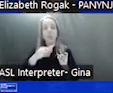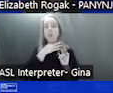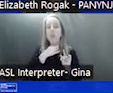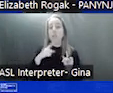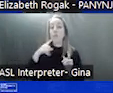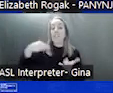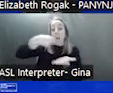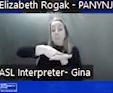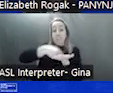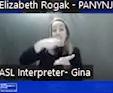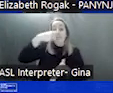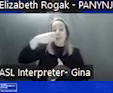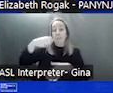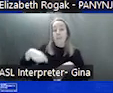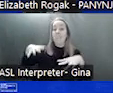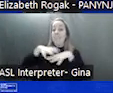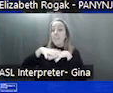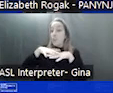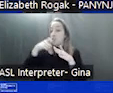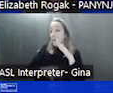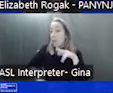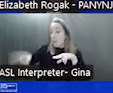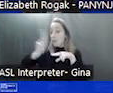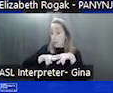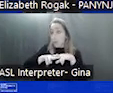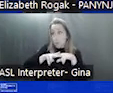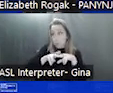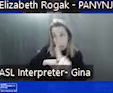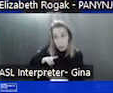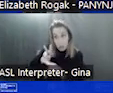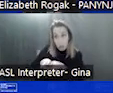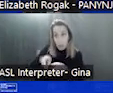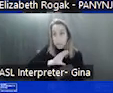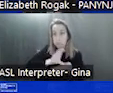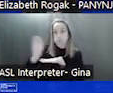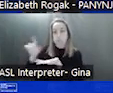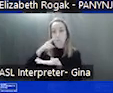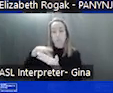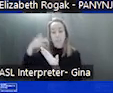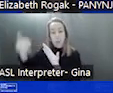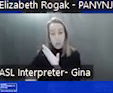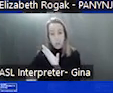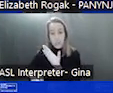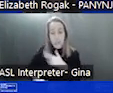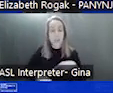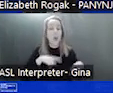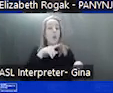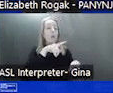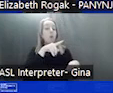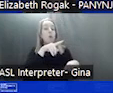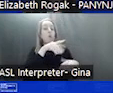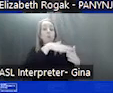pricing initiatives be utilized as part of this project? Will terminal gate fees in the future consider the impact of